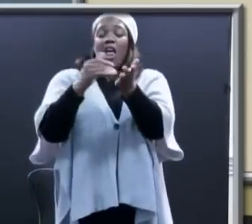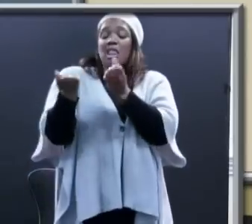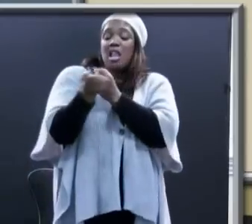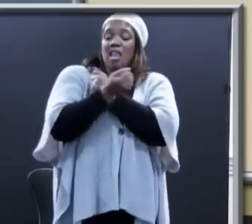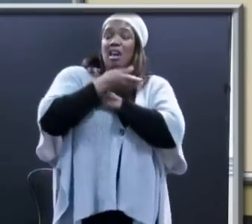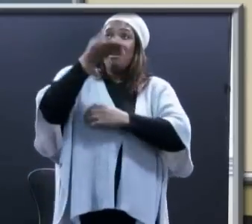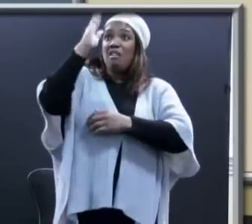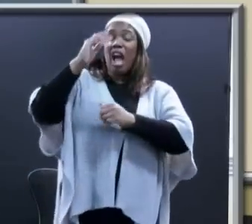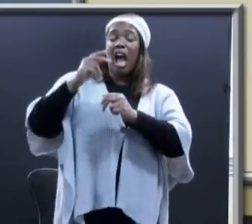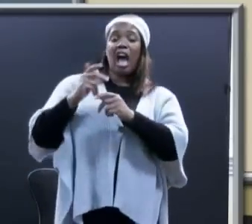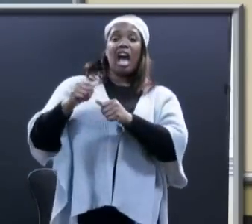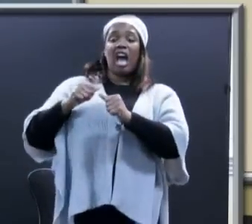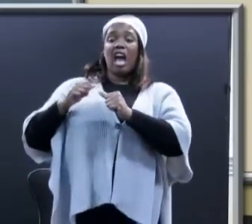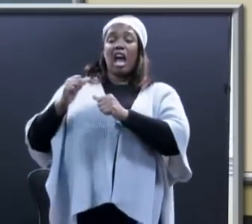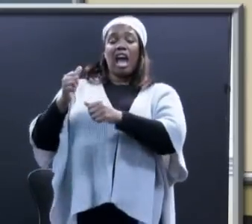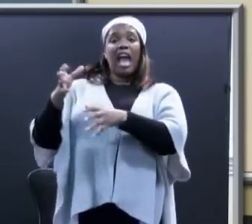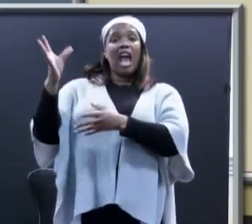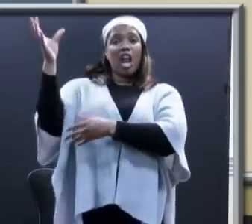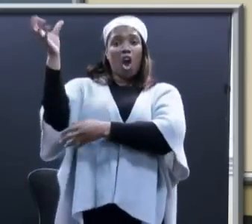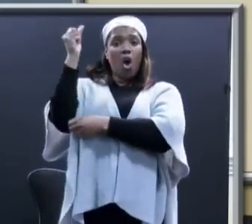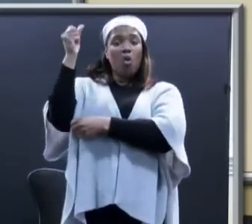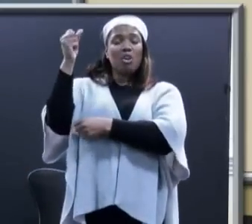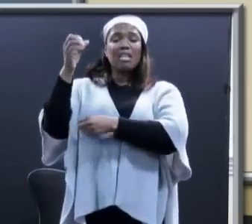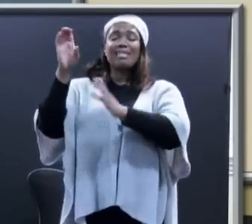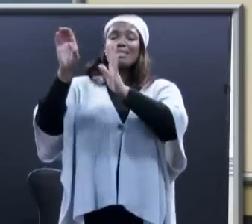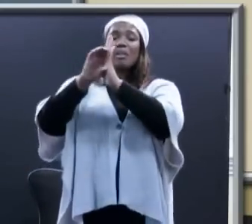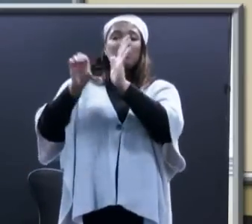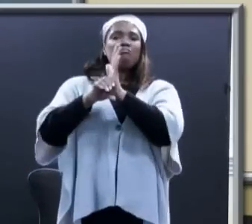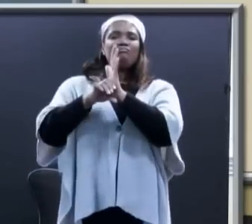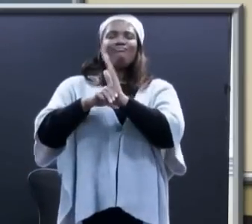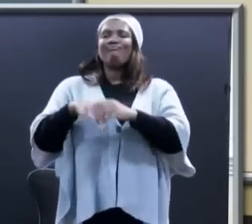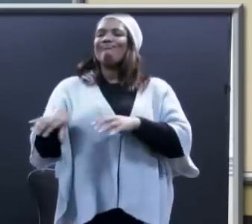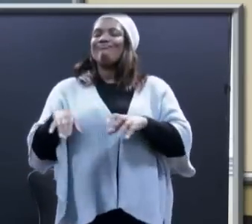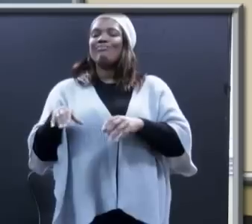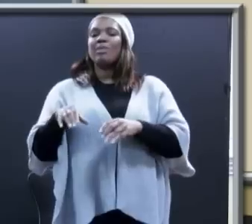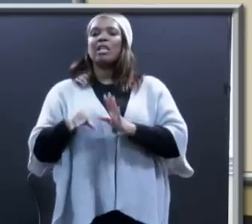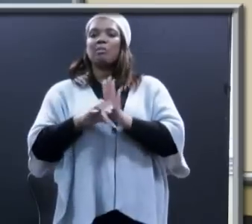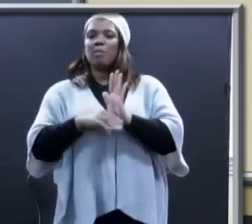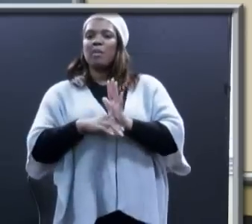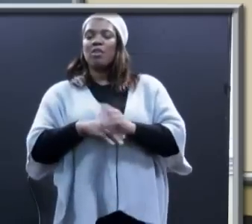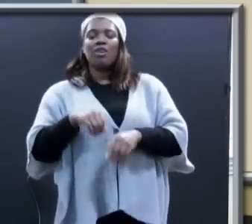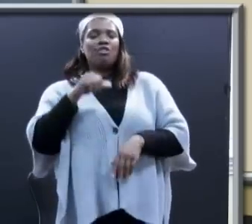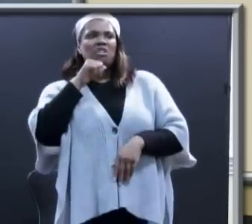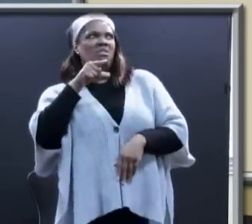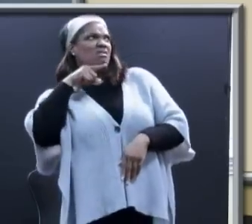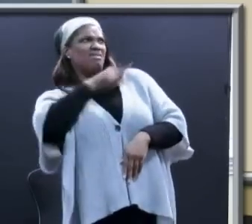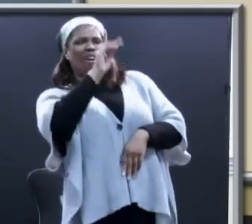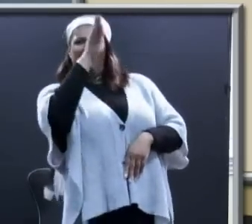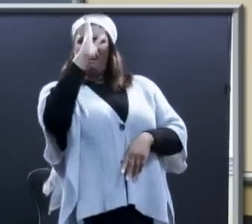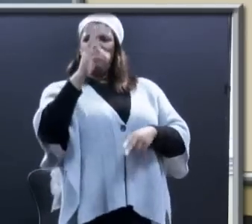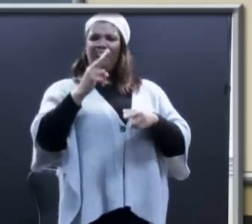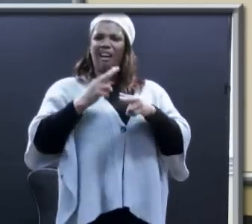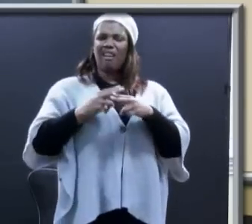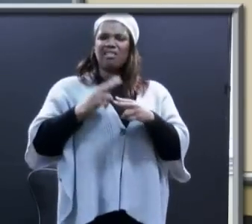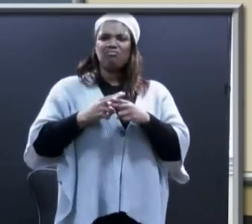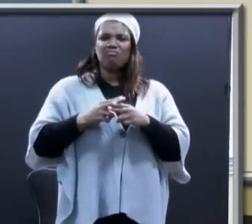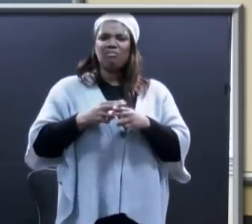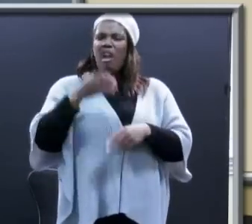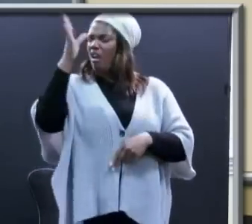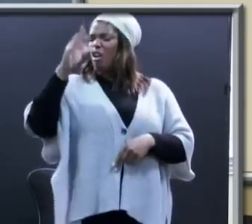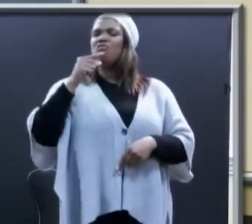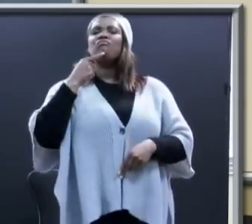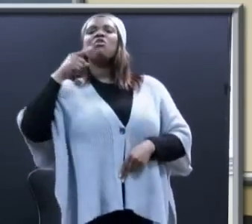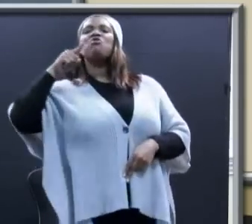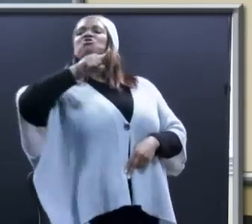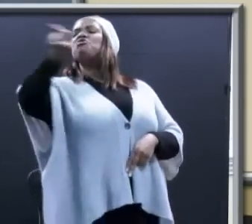keep my commandments. Thou shalt not take the name of the Lord thy God in vain, for the Lord will not hold him guiltless that taketh his name